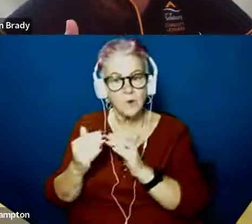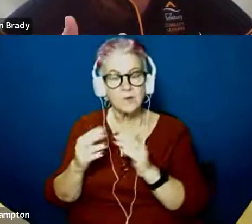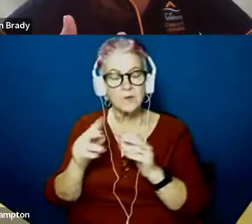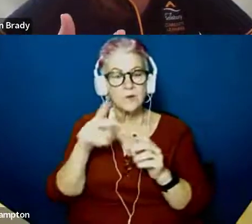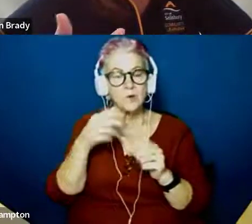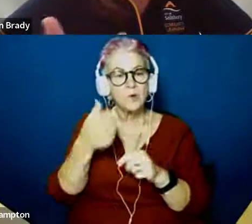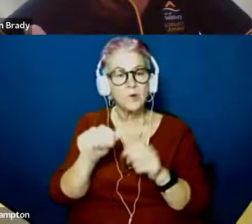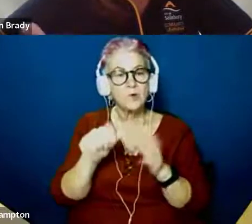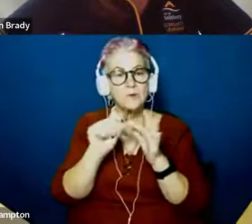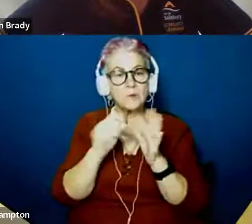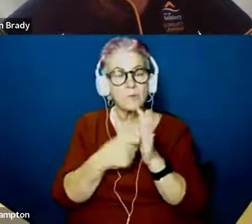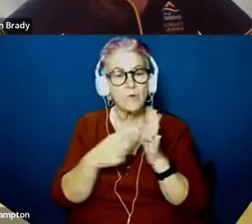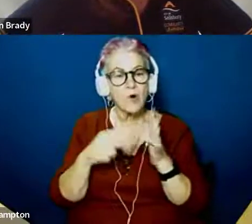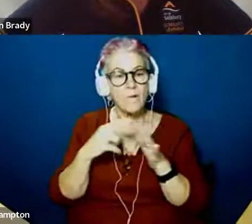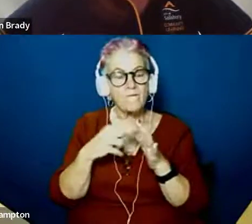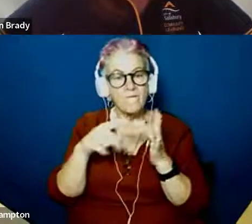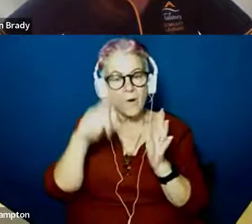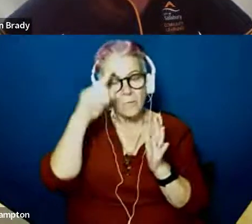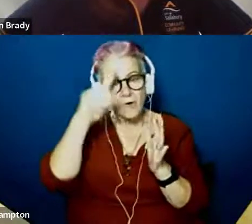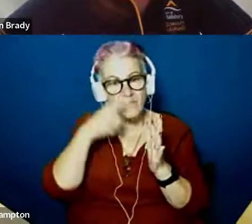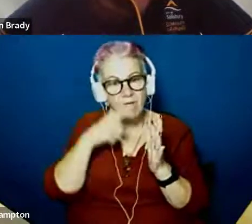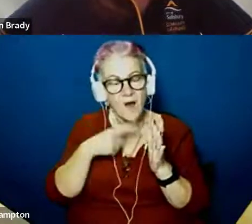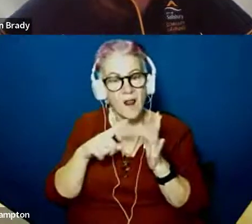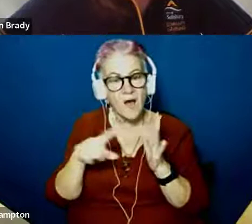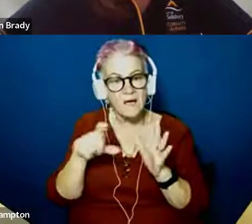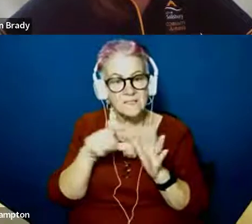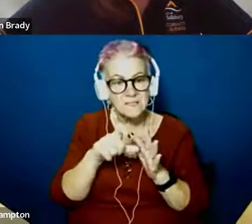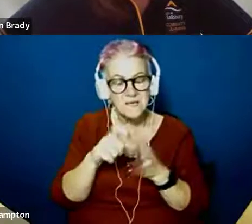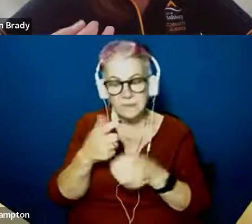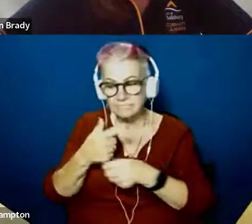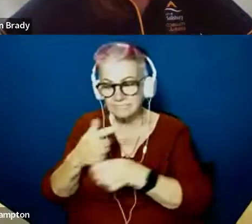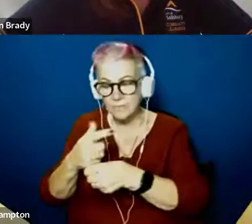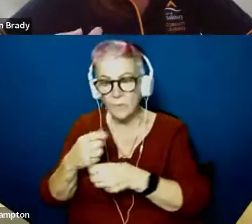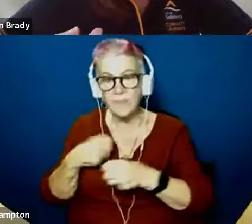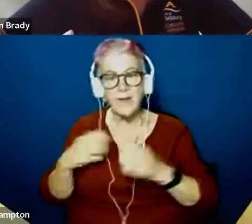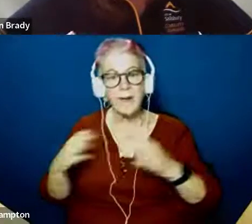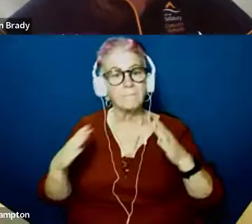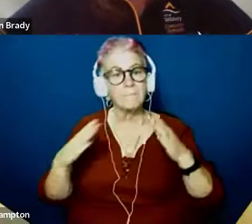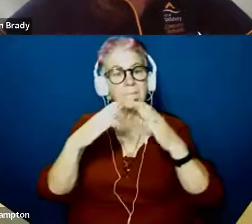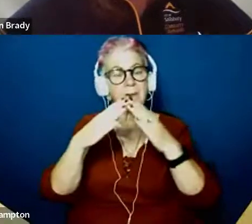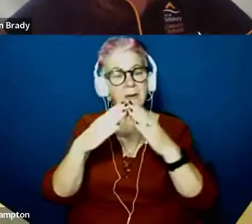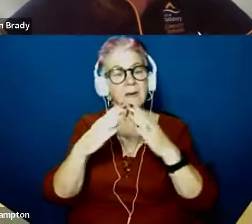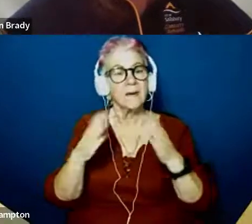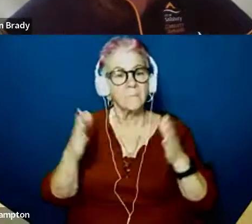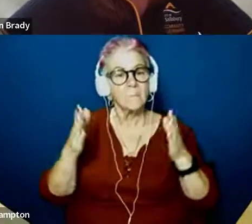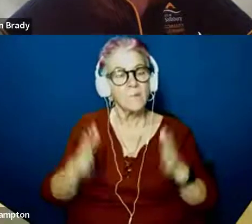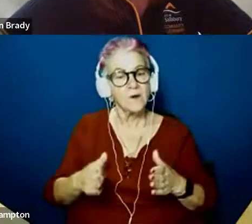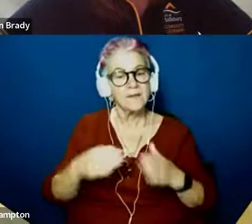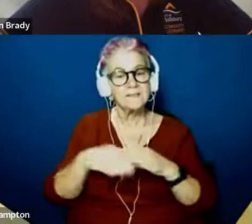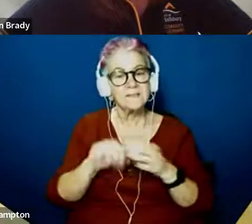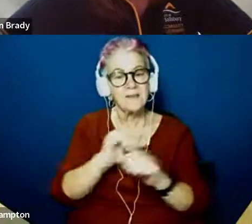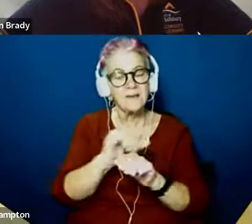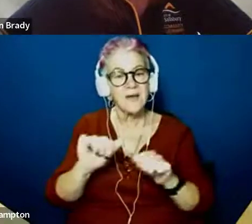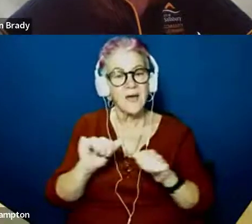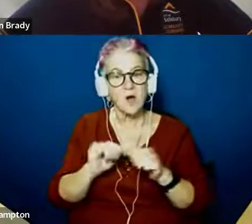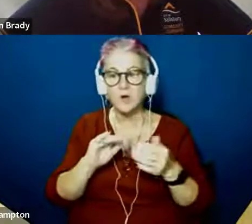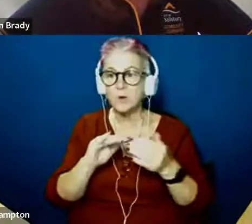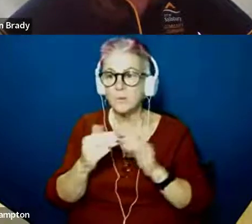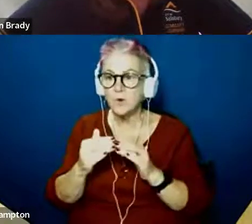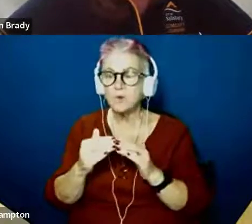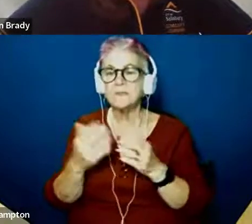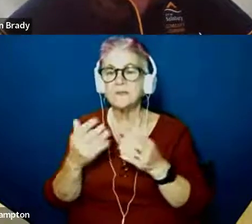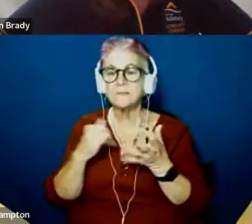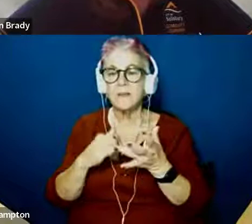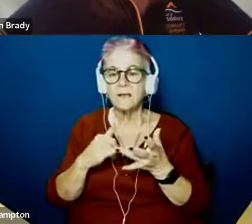ID or speaking to your peak bodies within the community, and hearing about community feedback as well, and constant